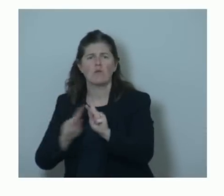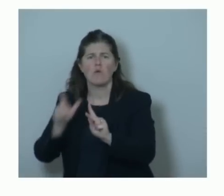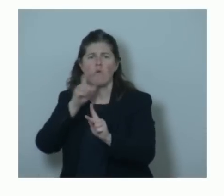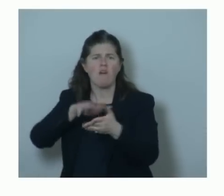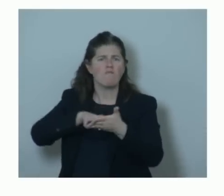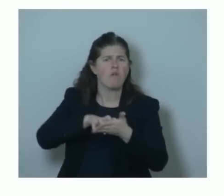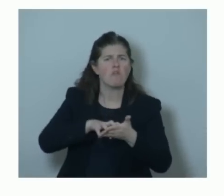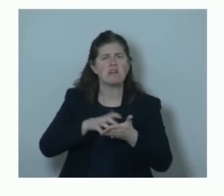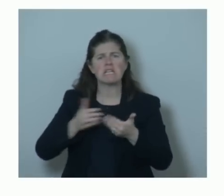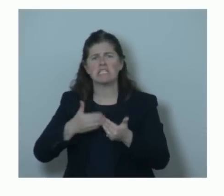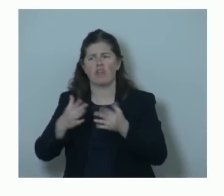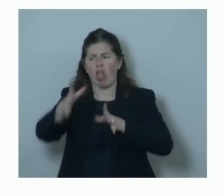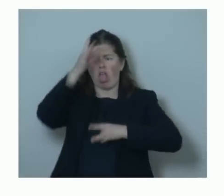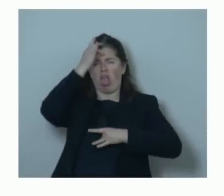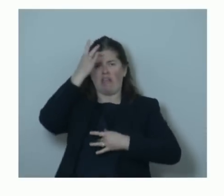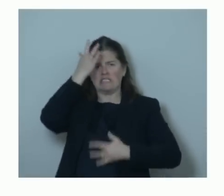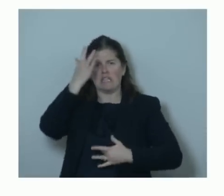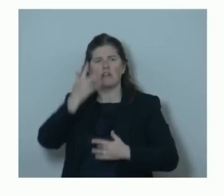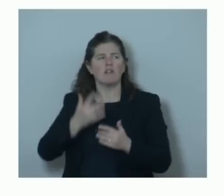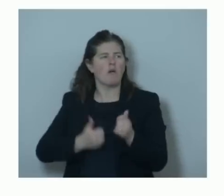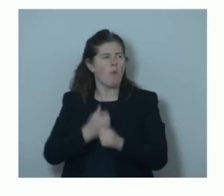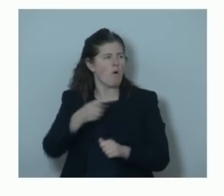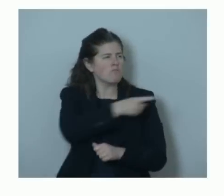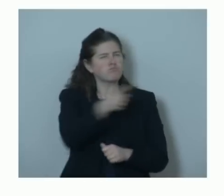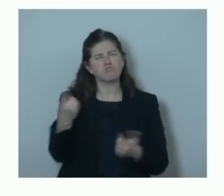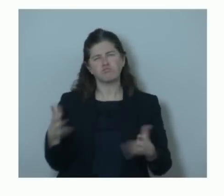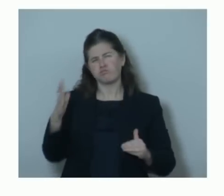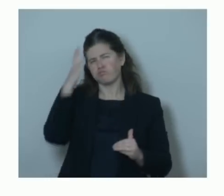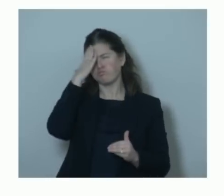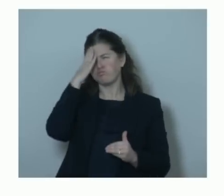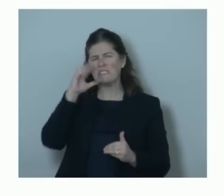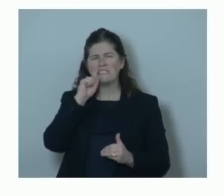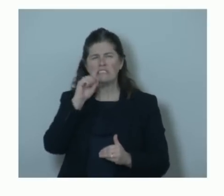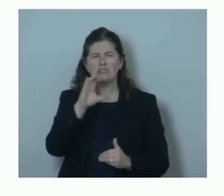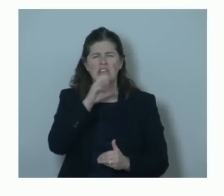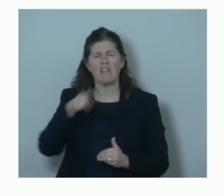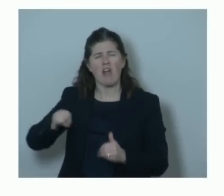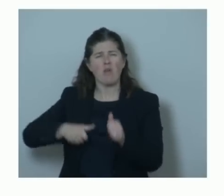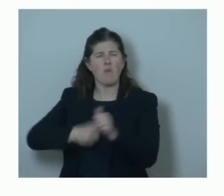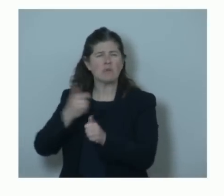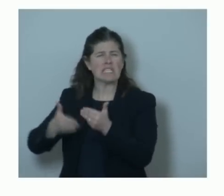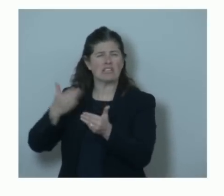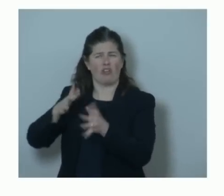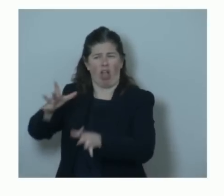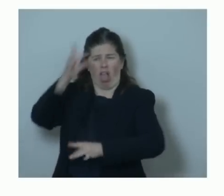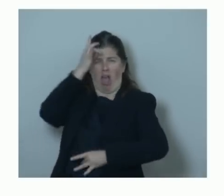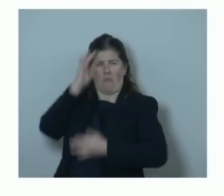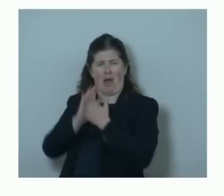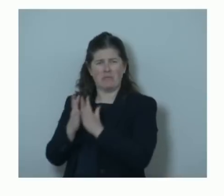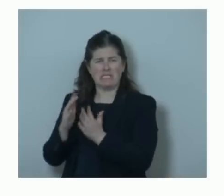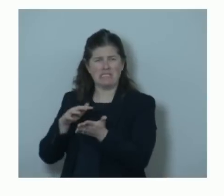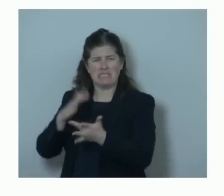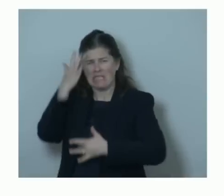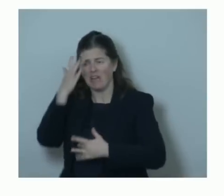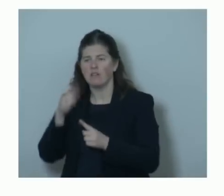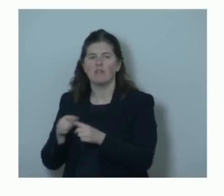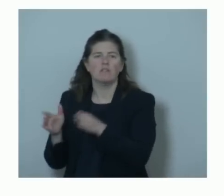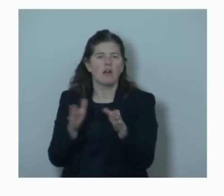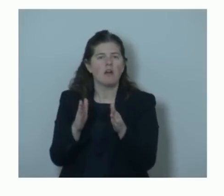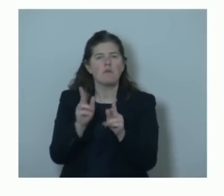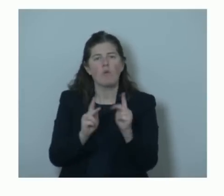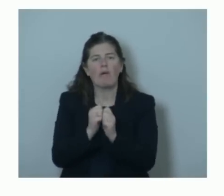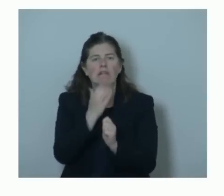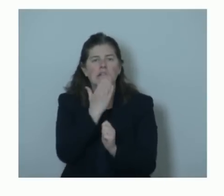I think most of us understand that our elderly are one of our most vulnerable populations, but so are people with diabetes,